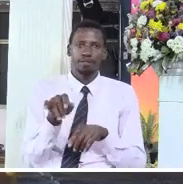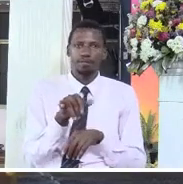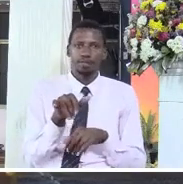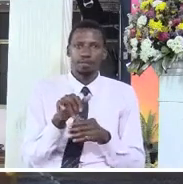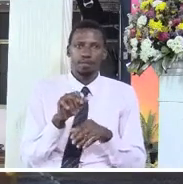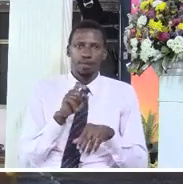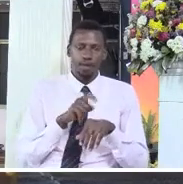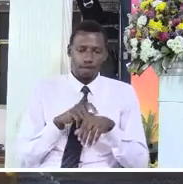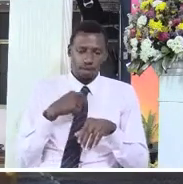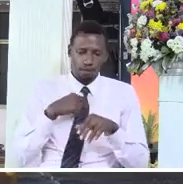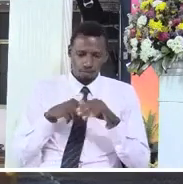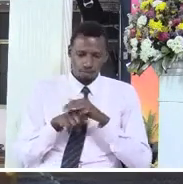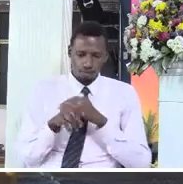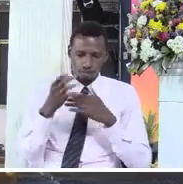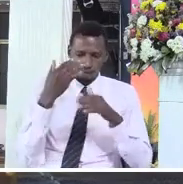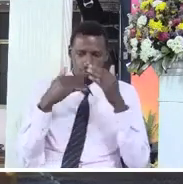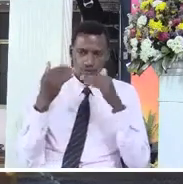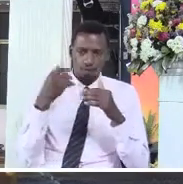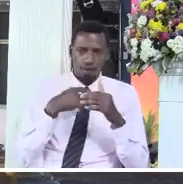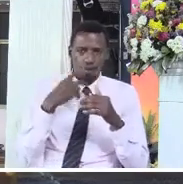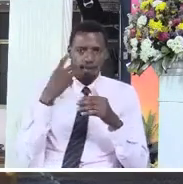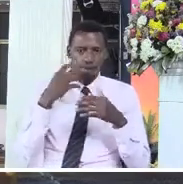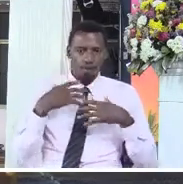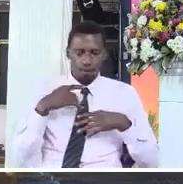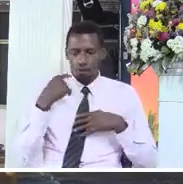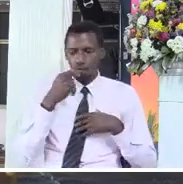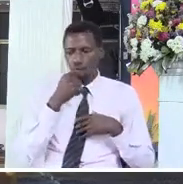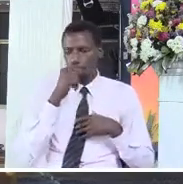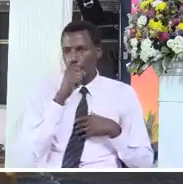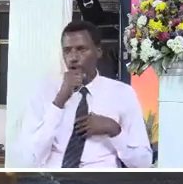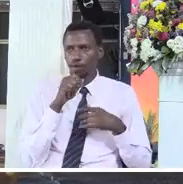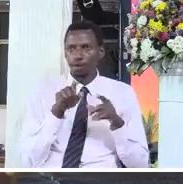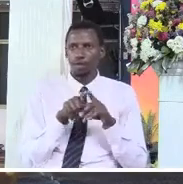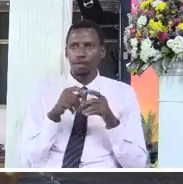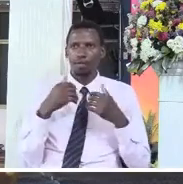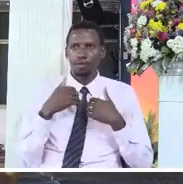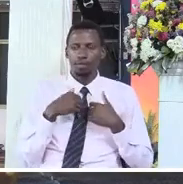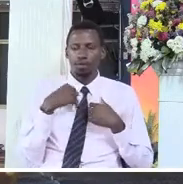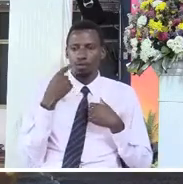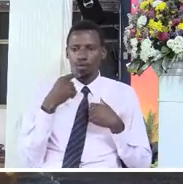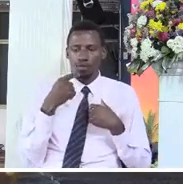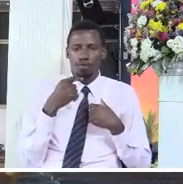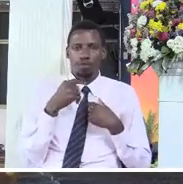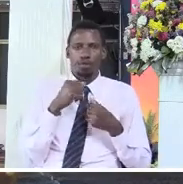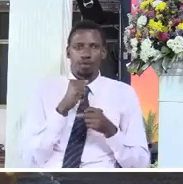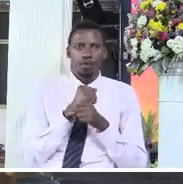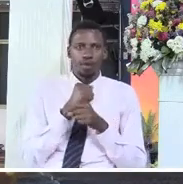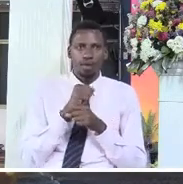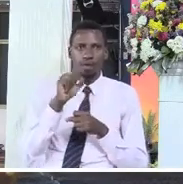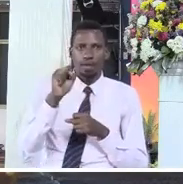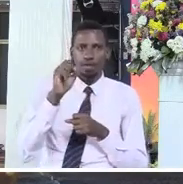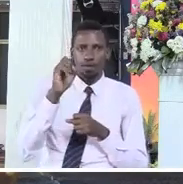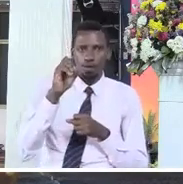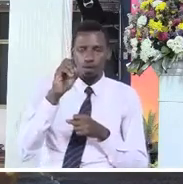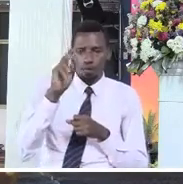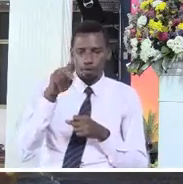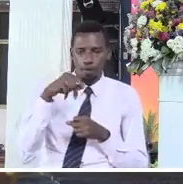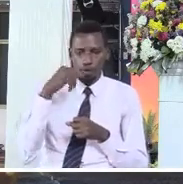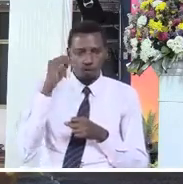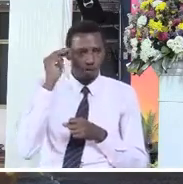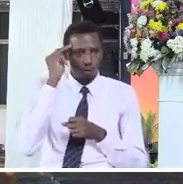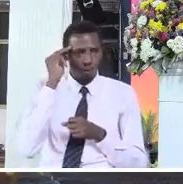when I went to campus, I saw people of my age who, you know, quote SOP, and you know they've memorized scripture, and you're